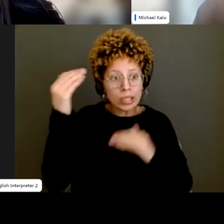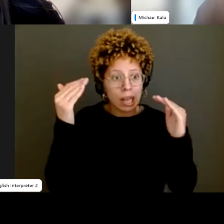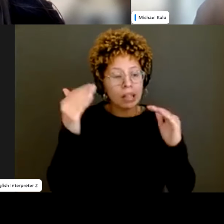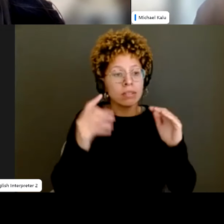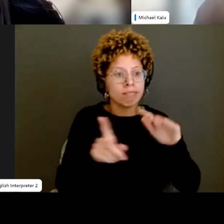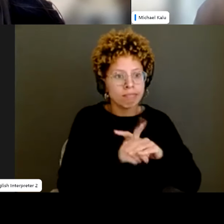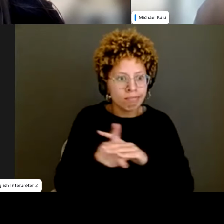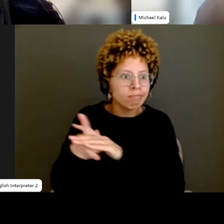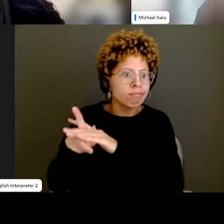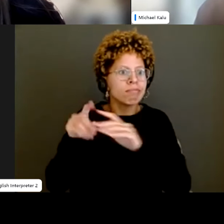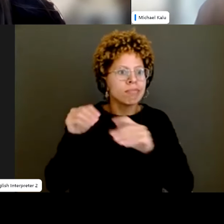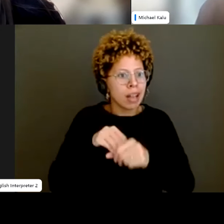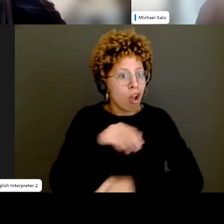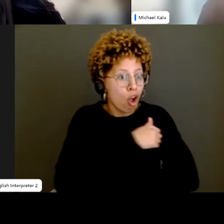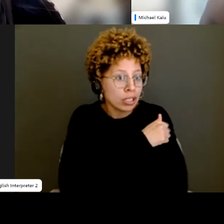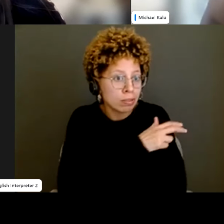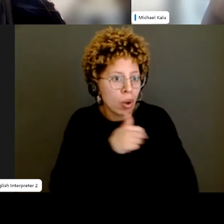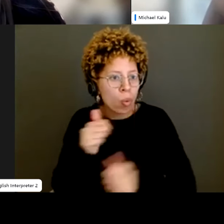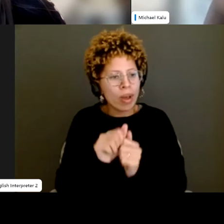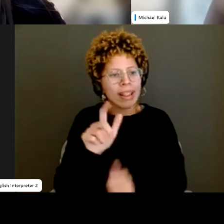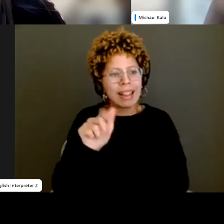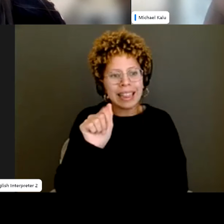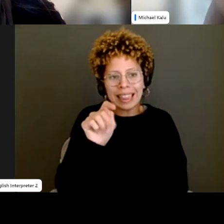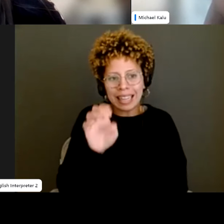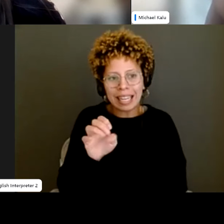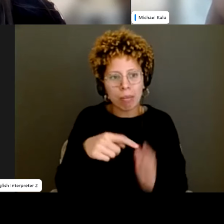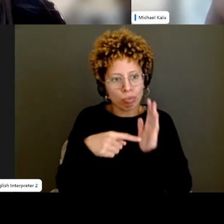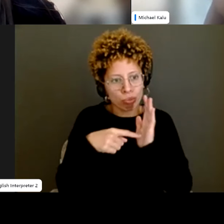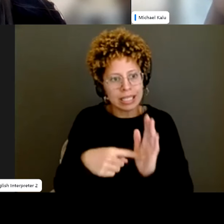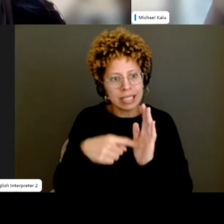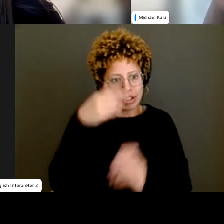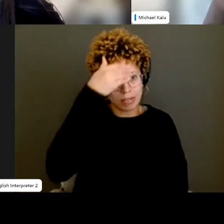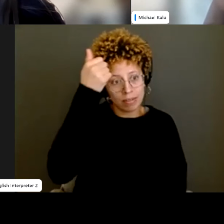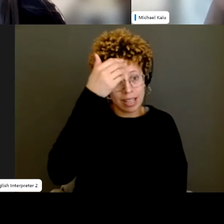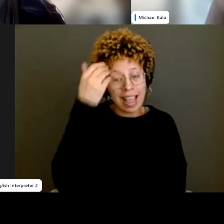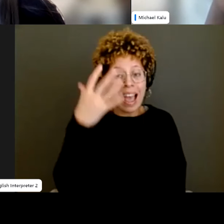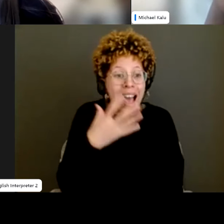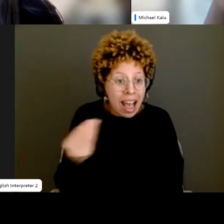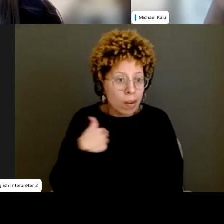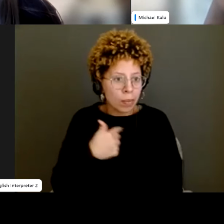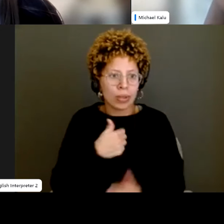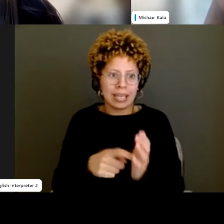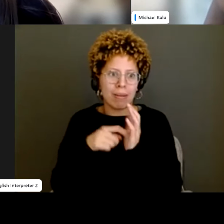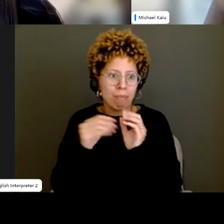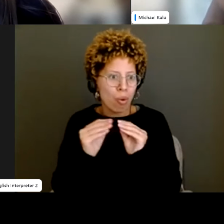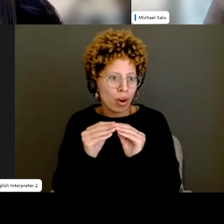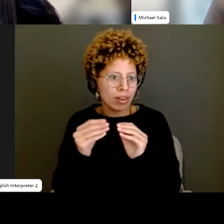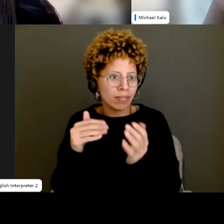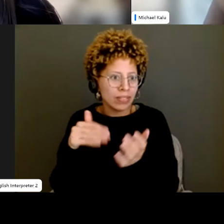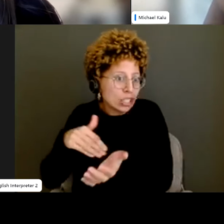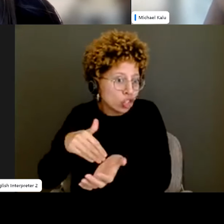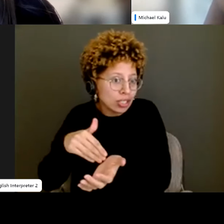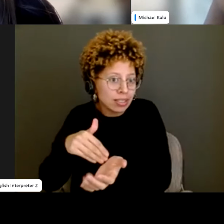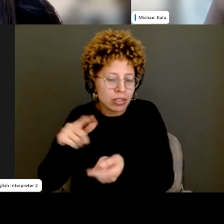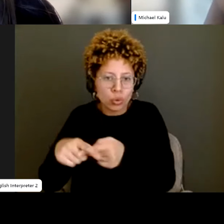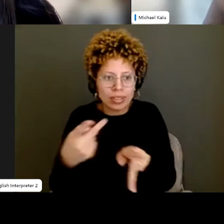of late presentation, Hence, we need more physicians, of course, to cater for this set of individuals,